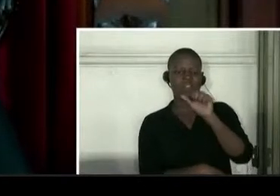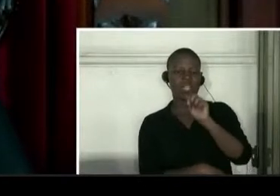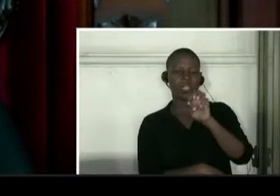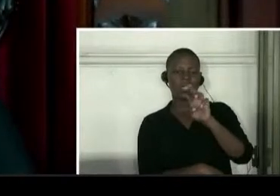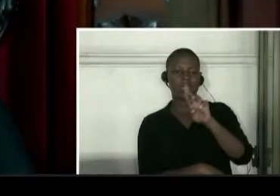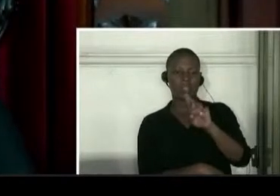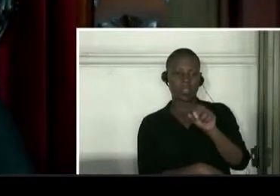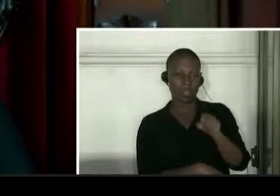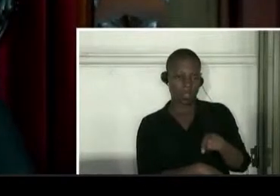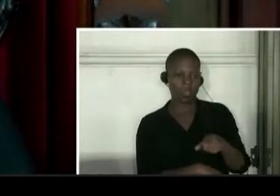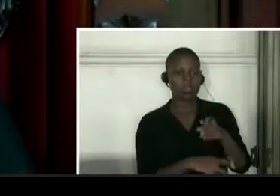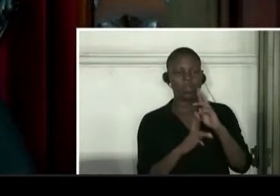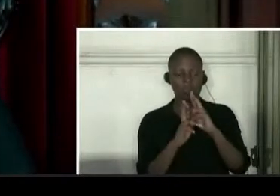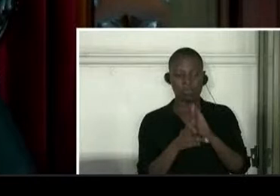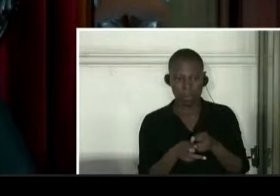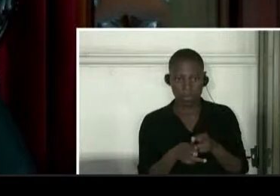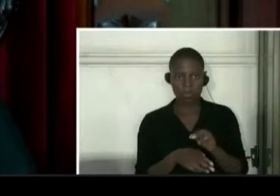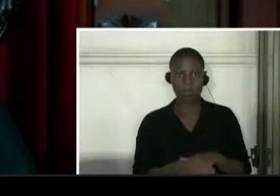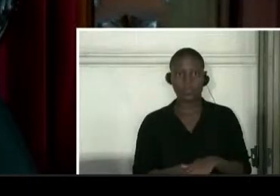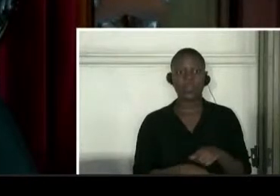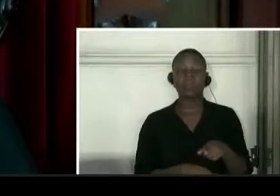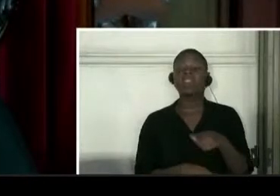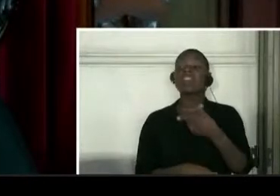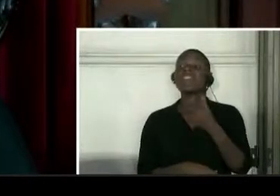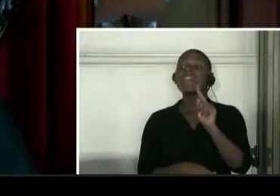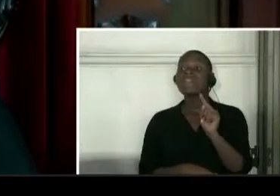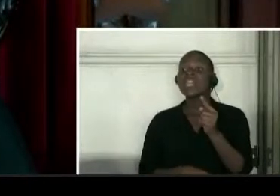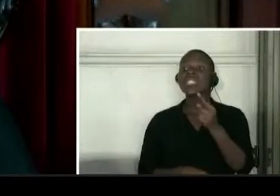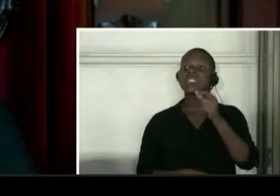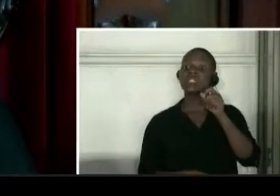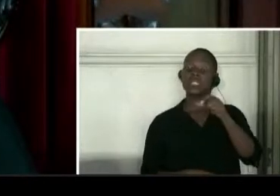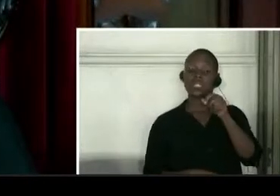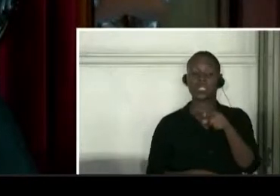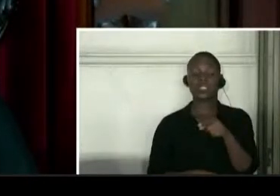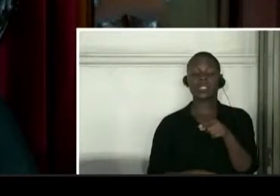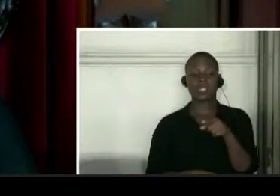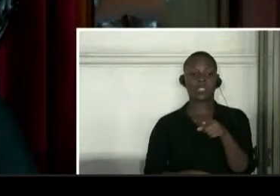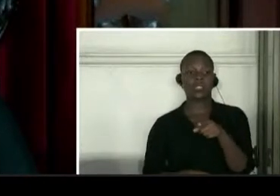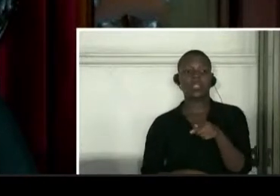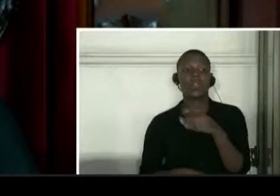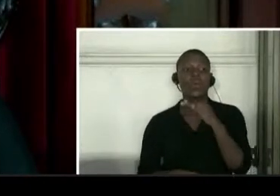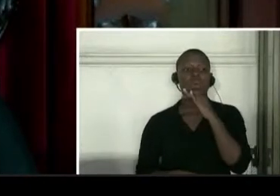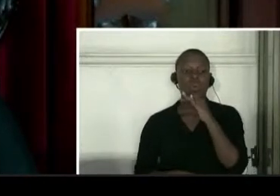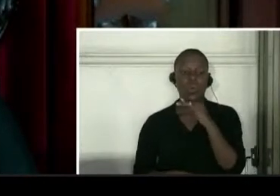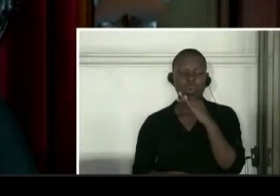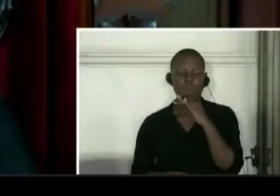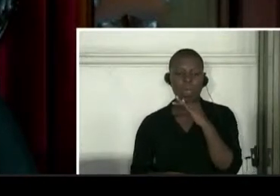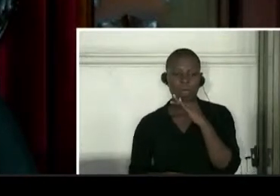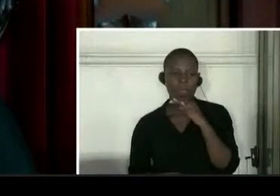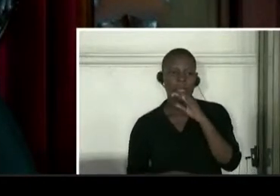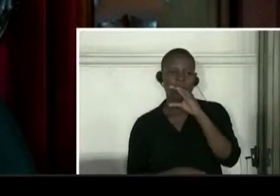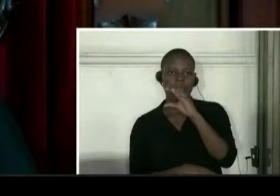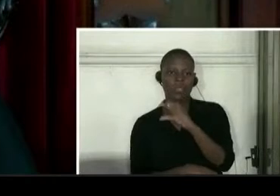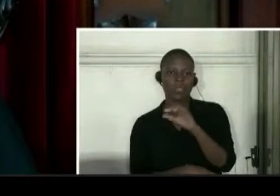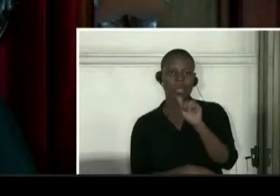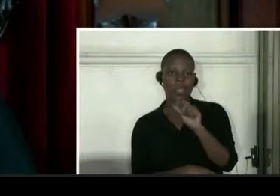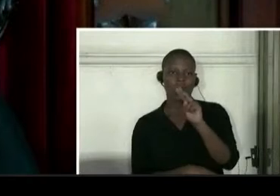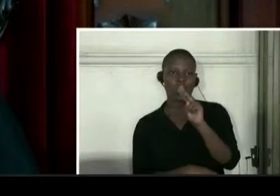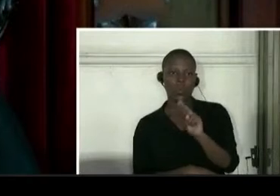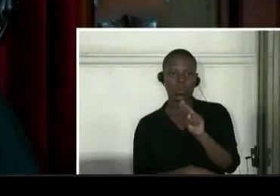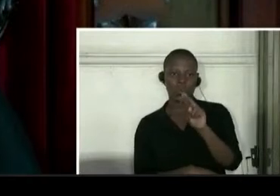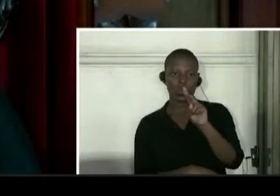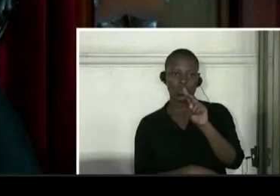The first speaker to debate is the ANC member, Honorable VP Taluza, for 10